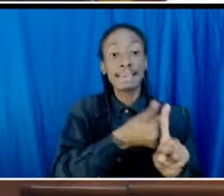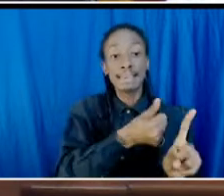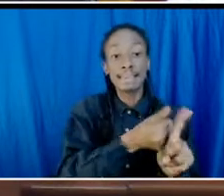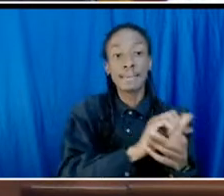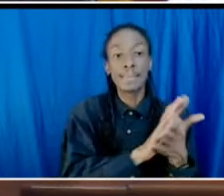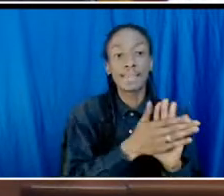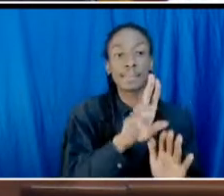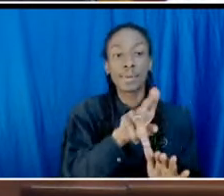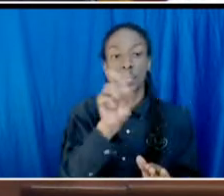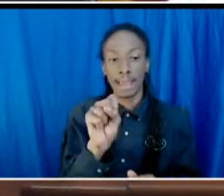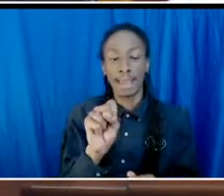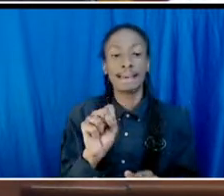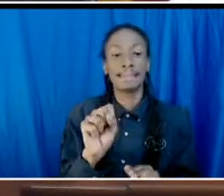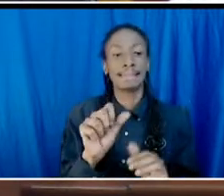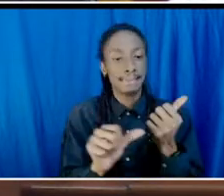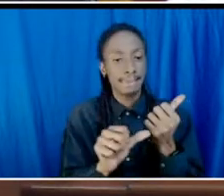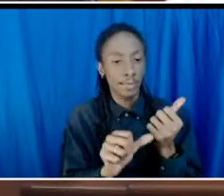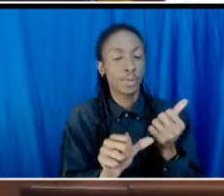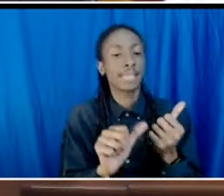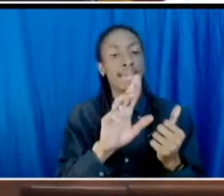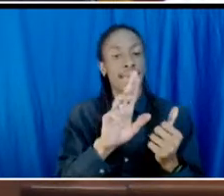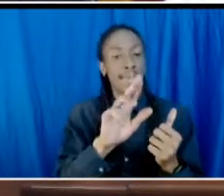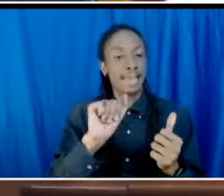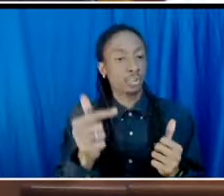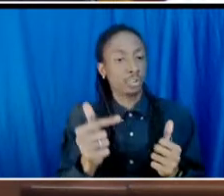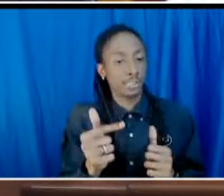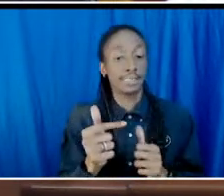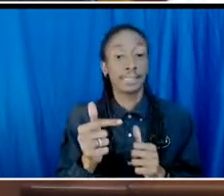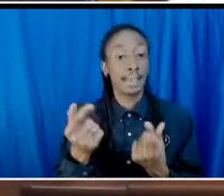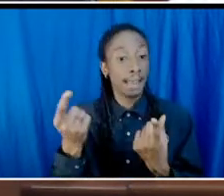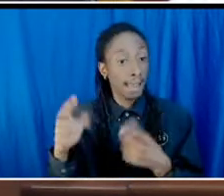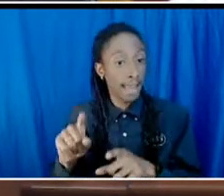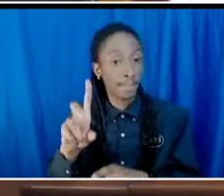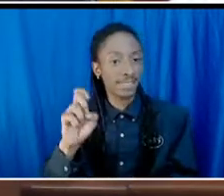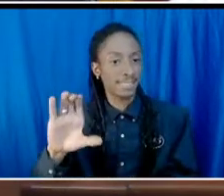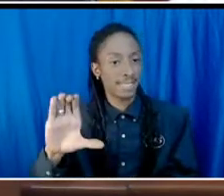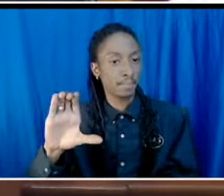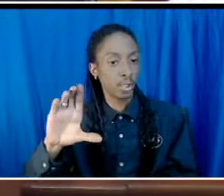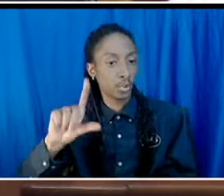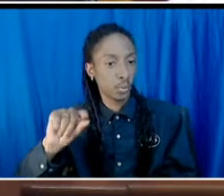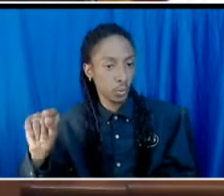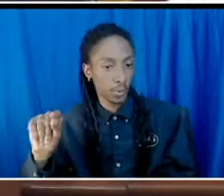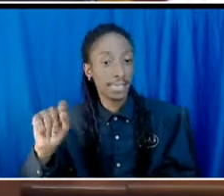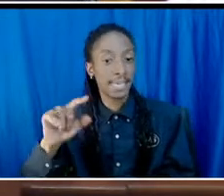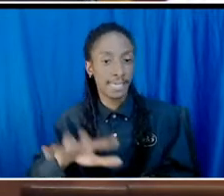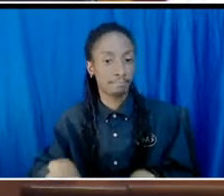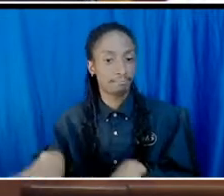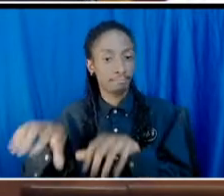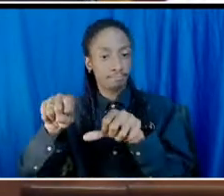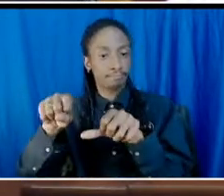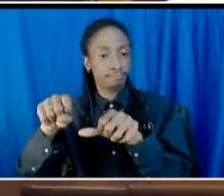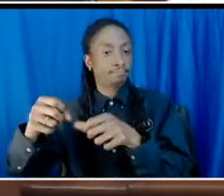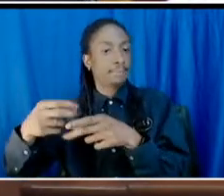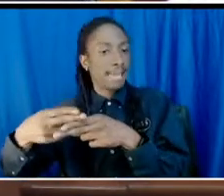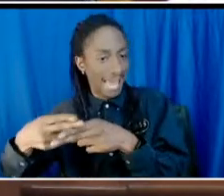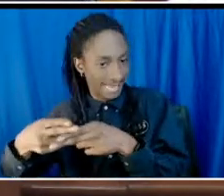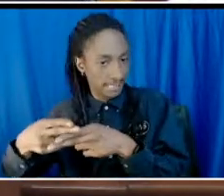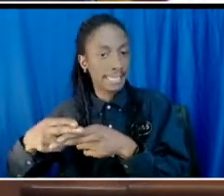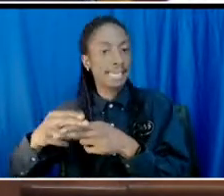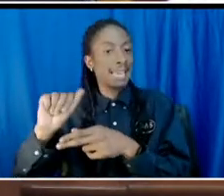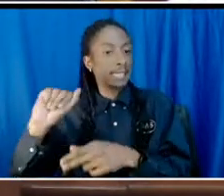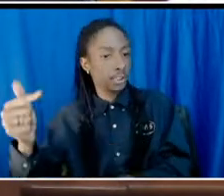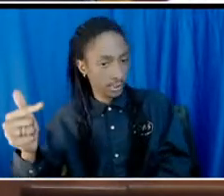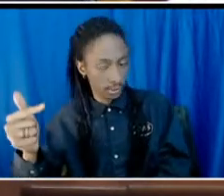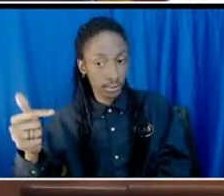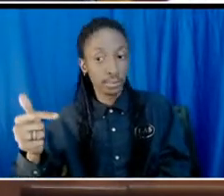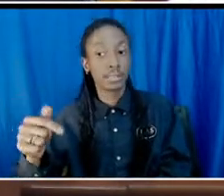States Deputy Attorney General. In December 2020, he took the mantle of Acting Attorney General. Mr.